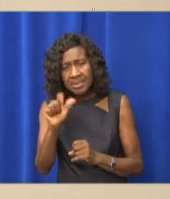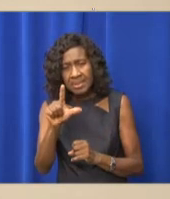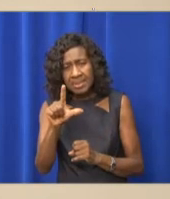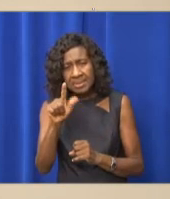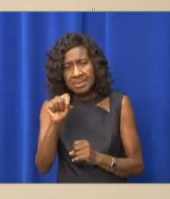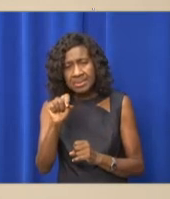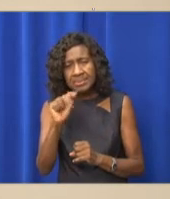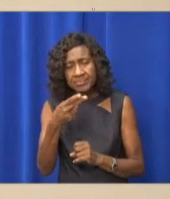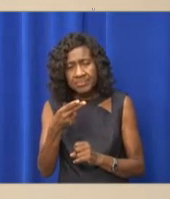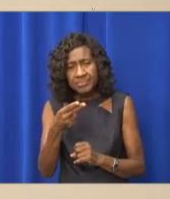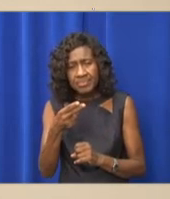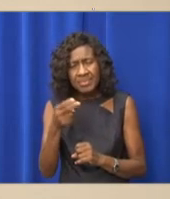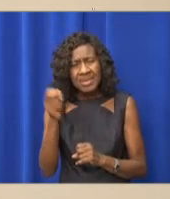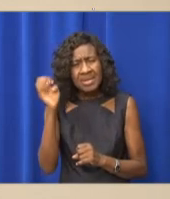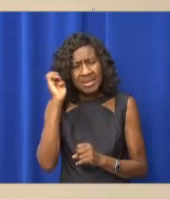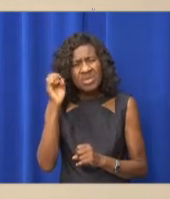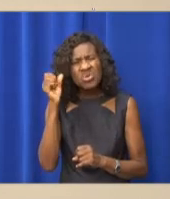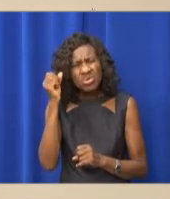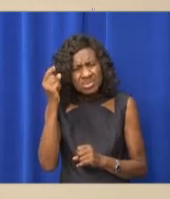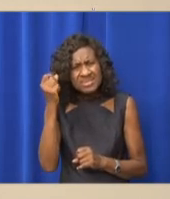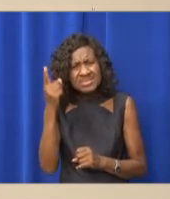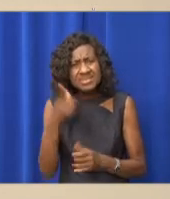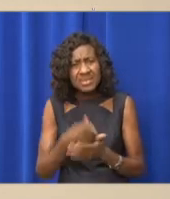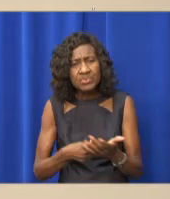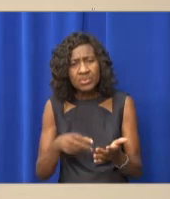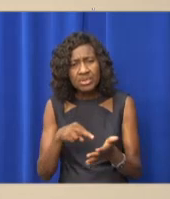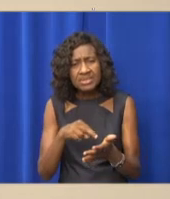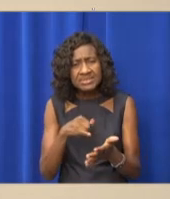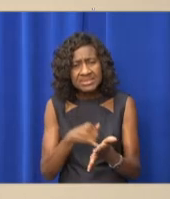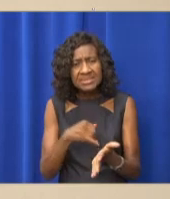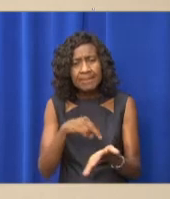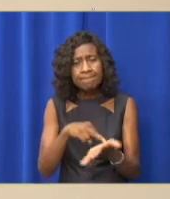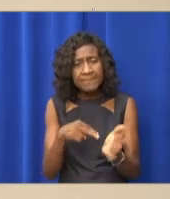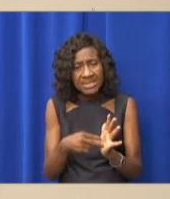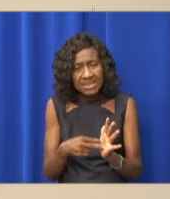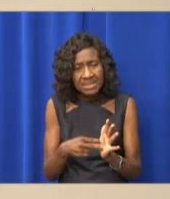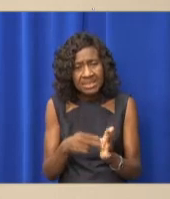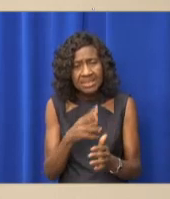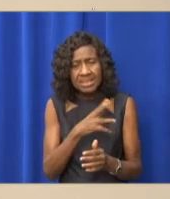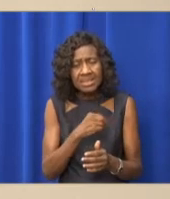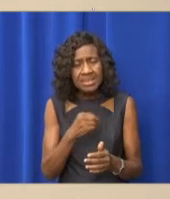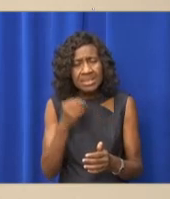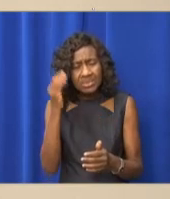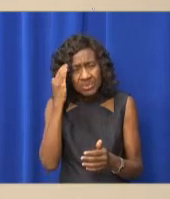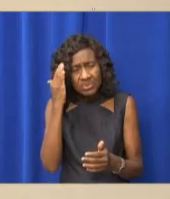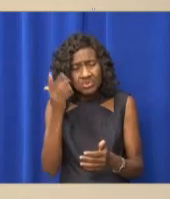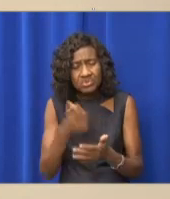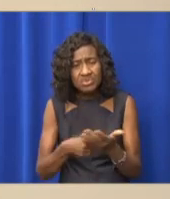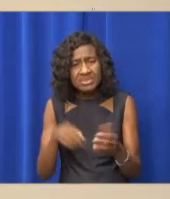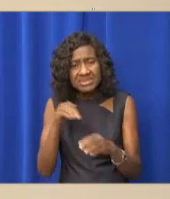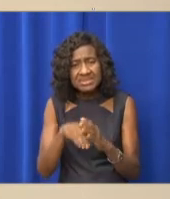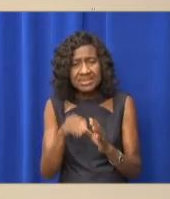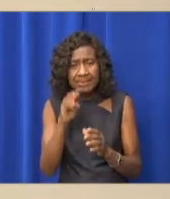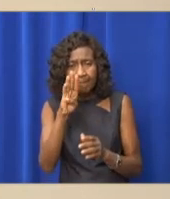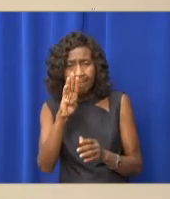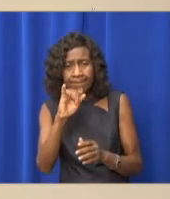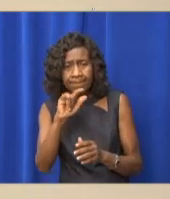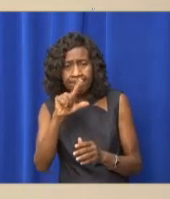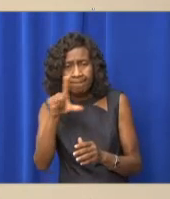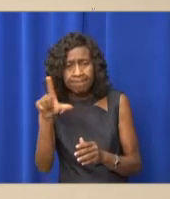means. And I have looked at bills of rights from almost every country in the world, certainly everyone in the